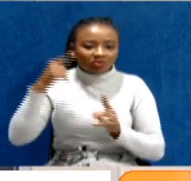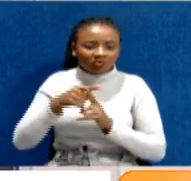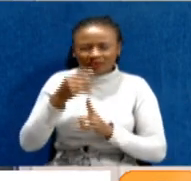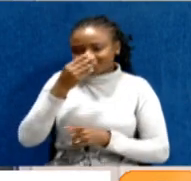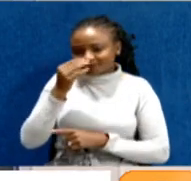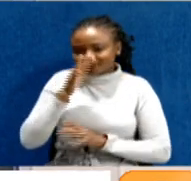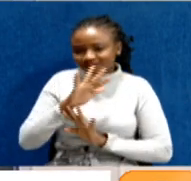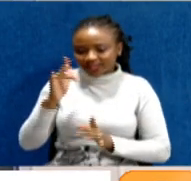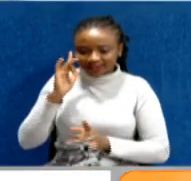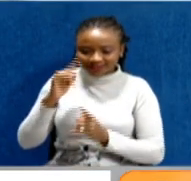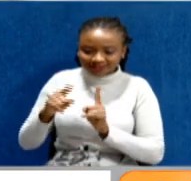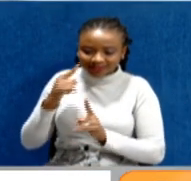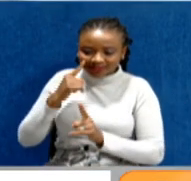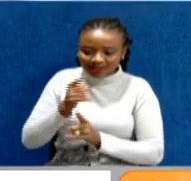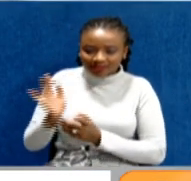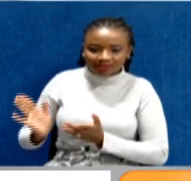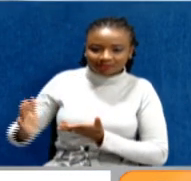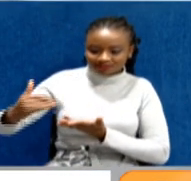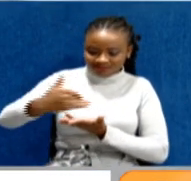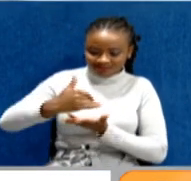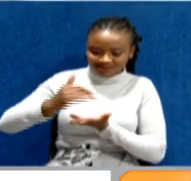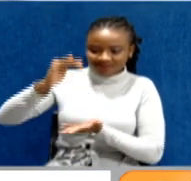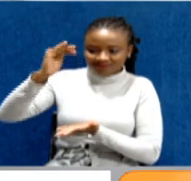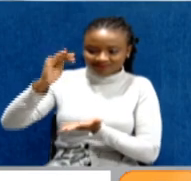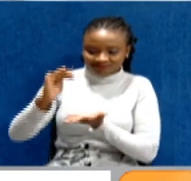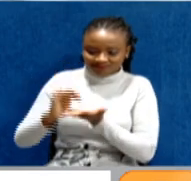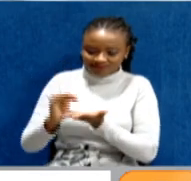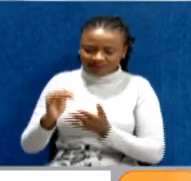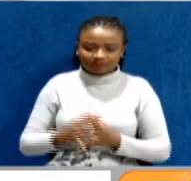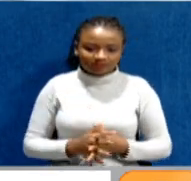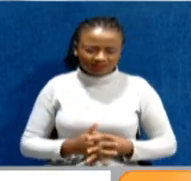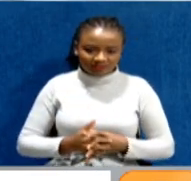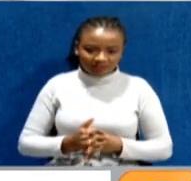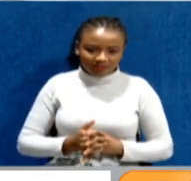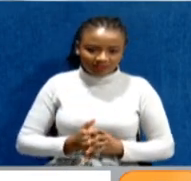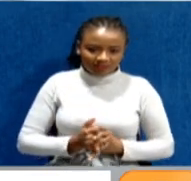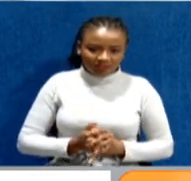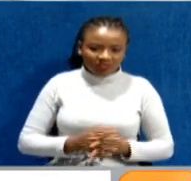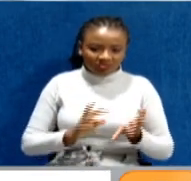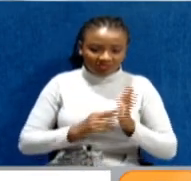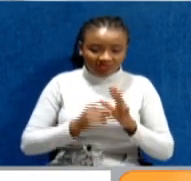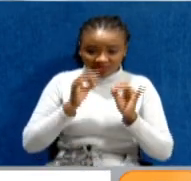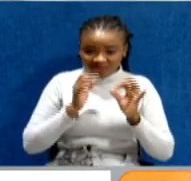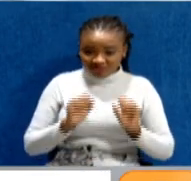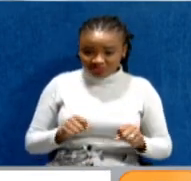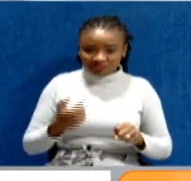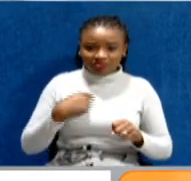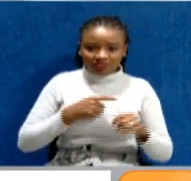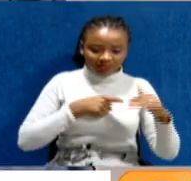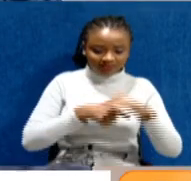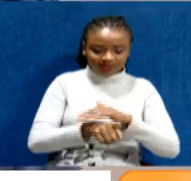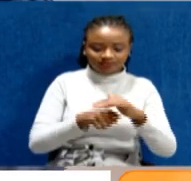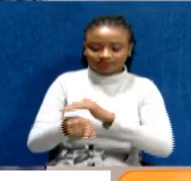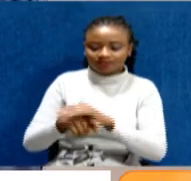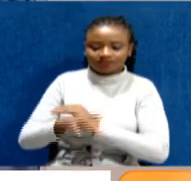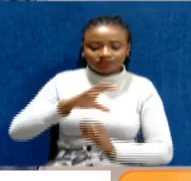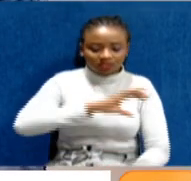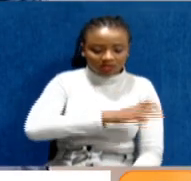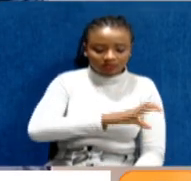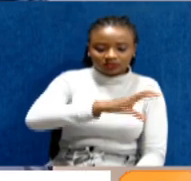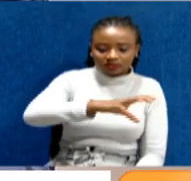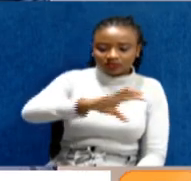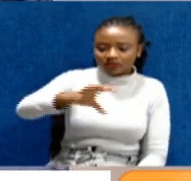And I feel it is time, if possible, going county by county, yeah, we look at what are the seed